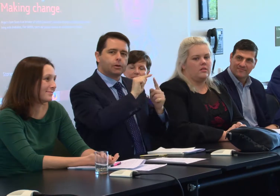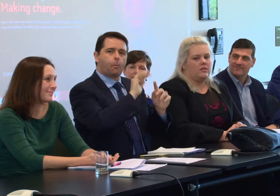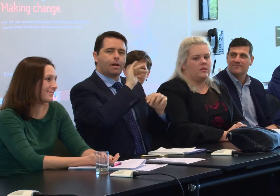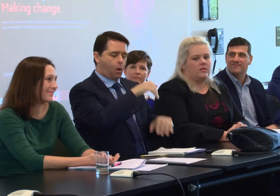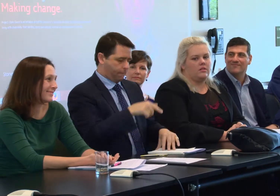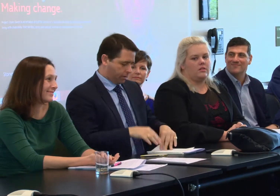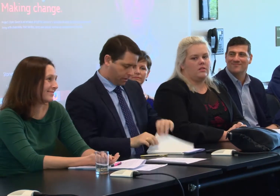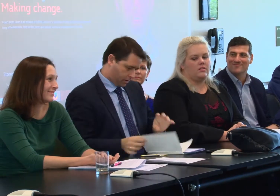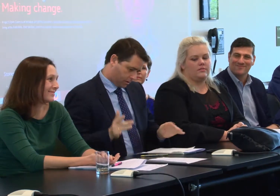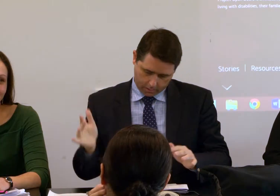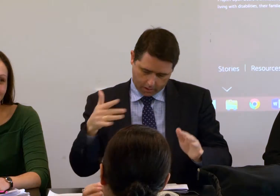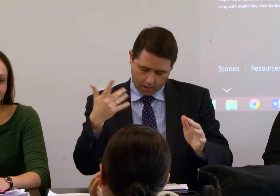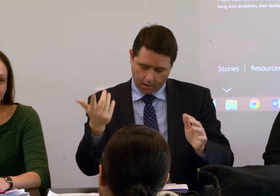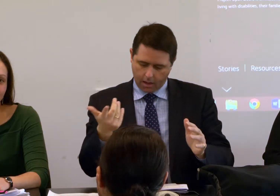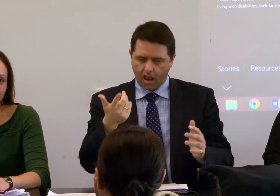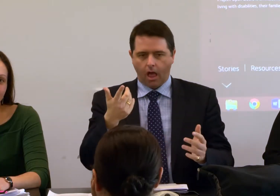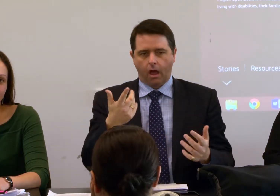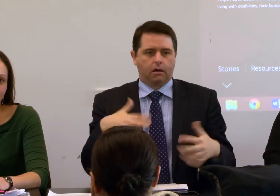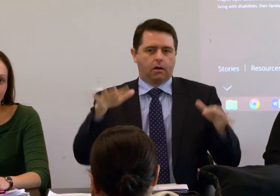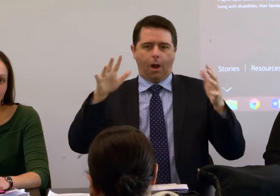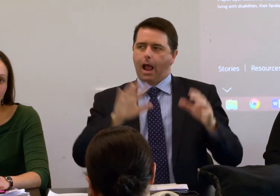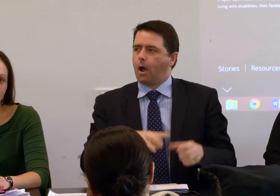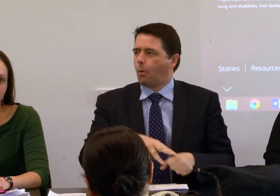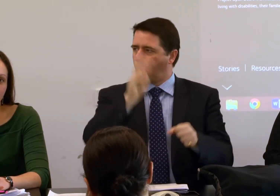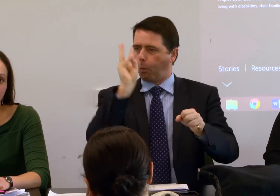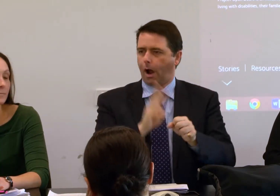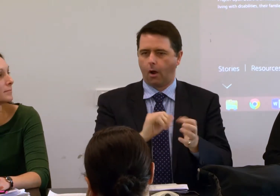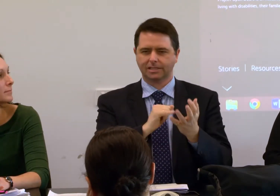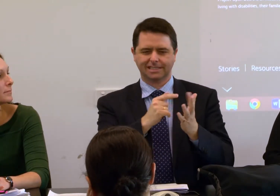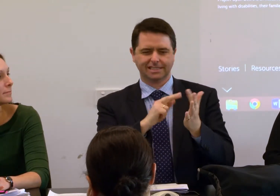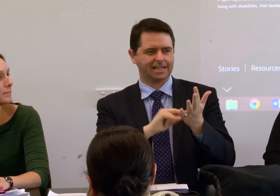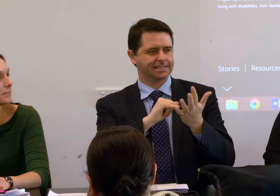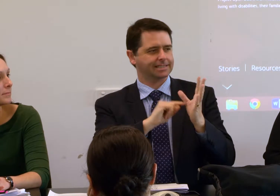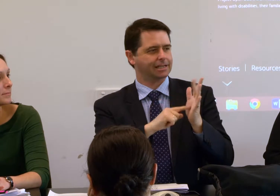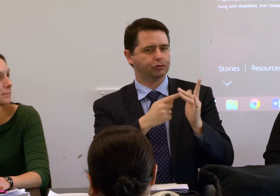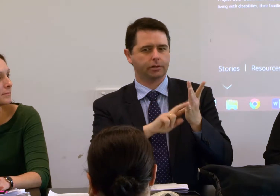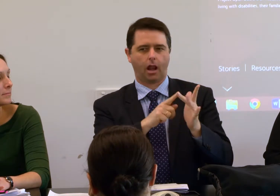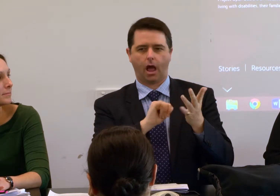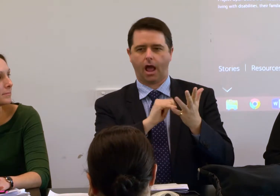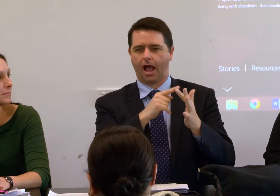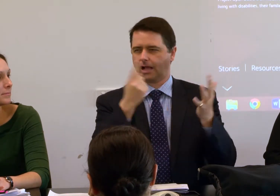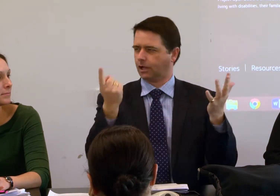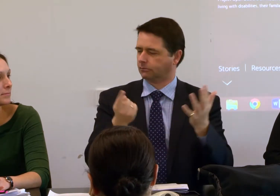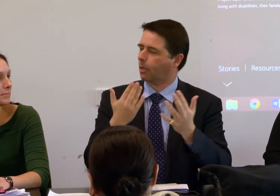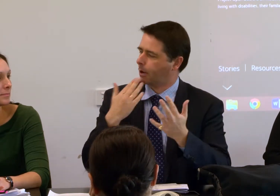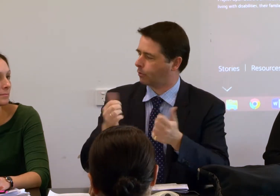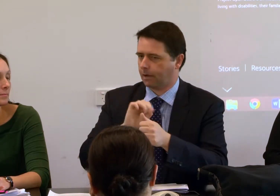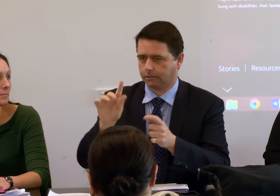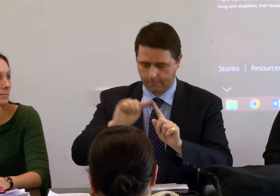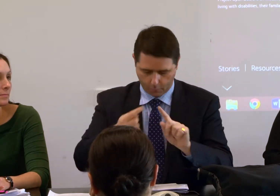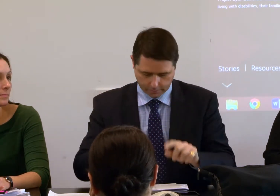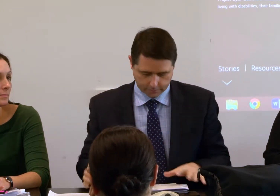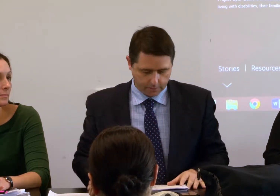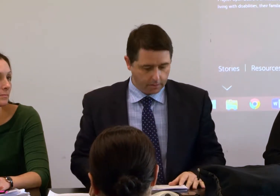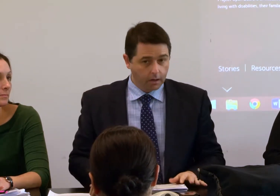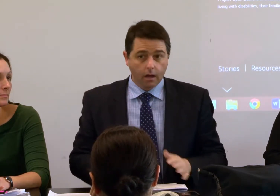great. There was a specific point too about this whole idea of sensationalising,